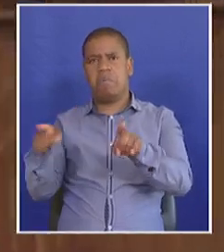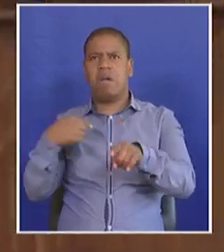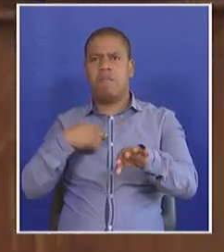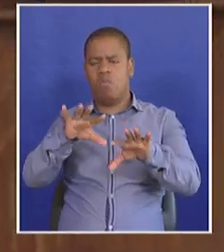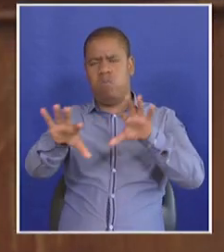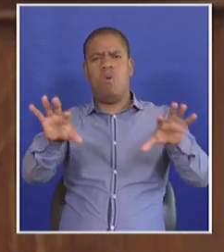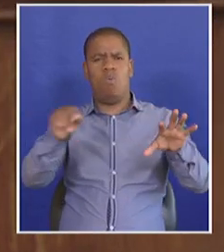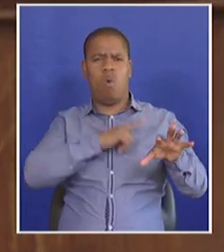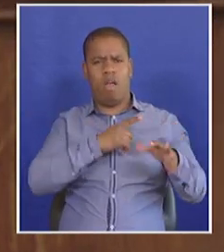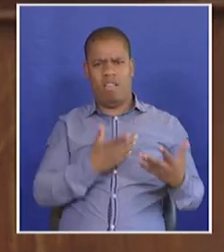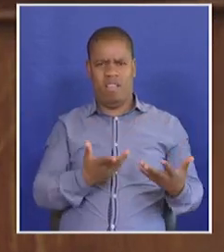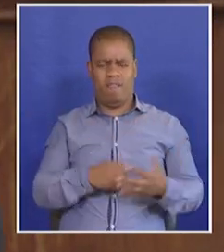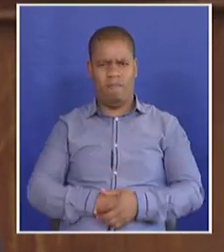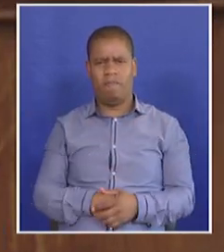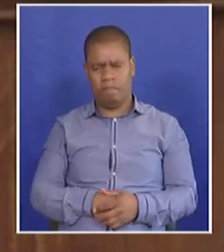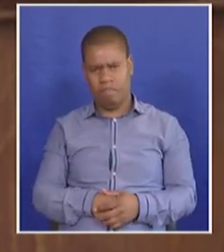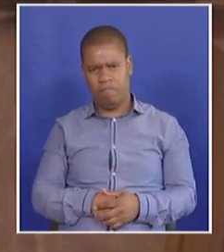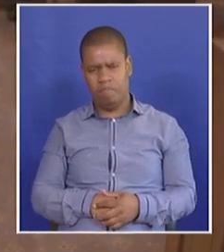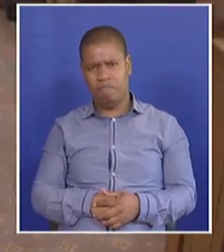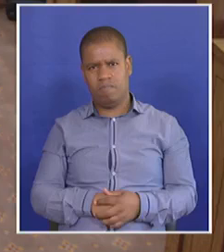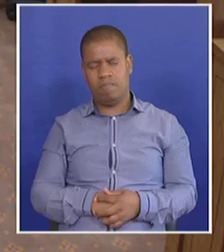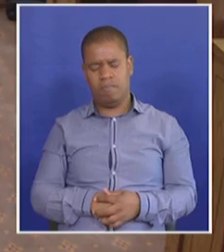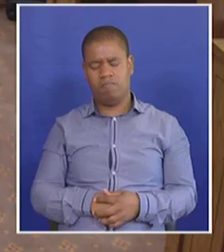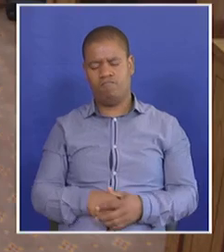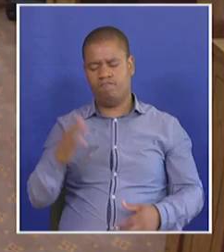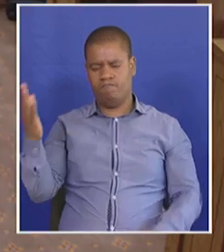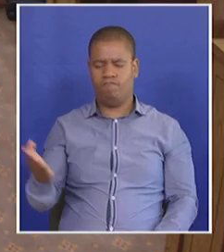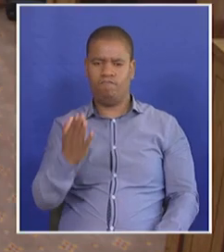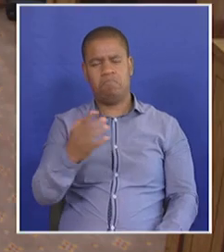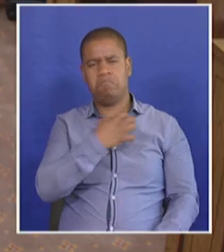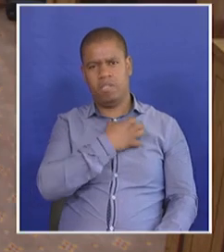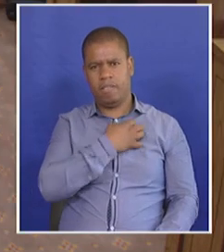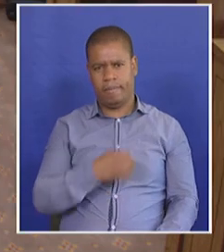the SAPS? Thank you. Honorable Minister.